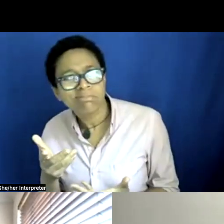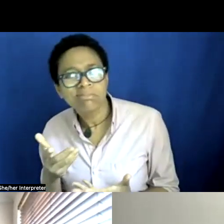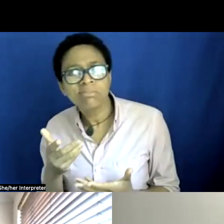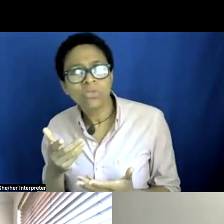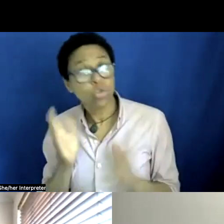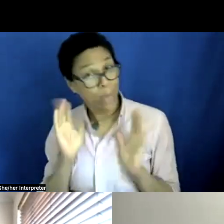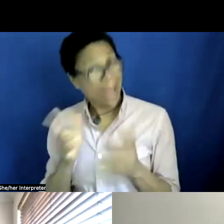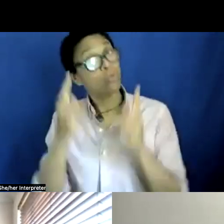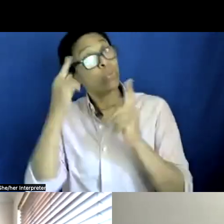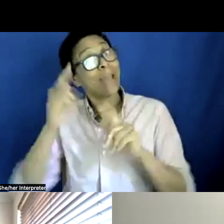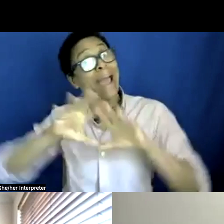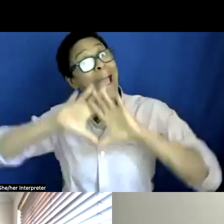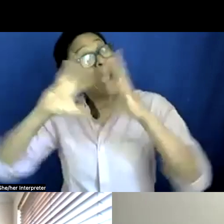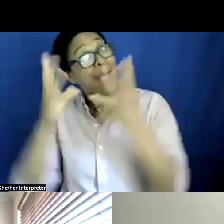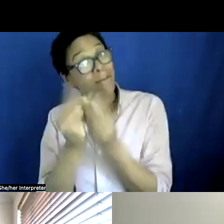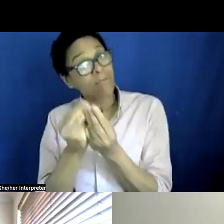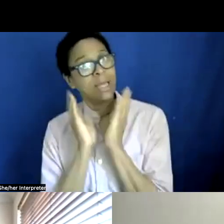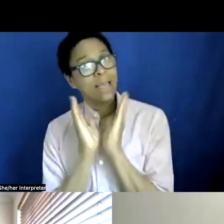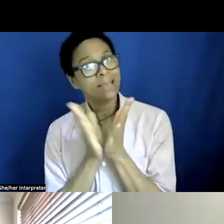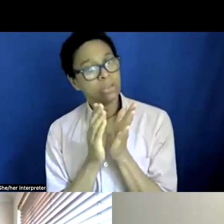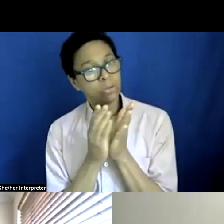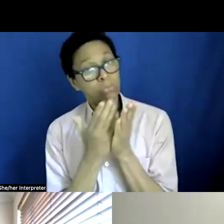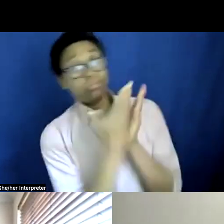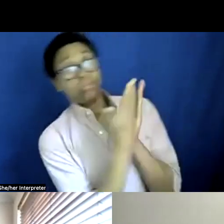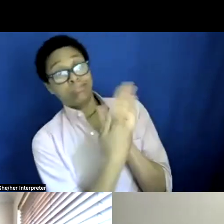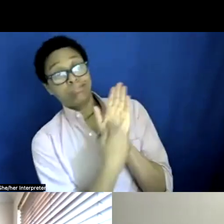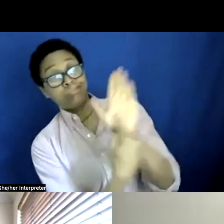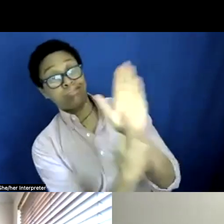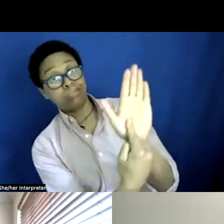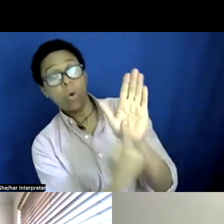shared, or is there some like aspect of